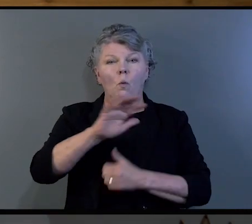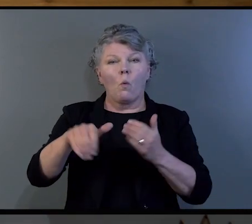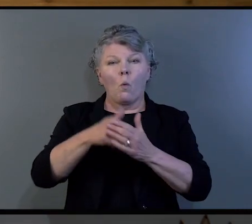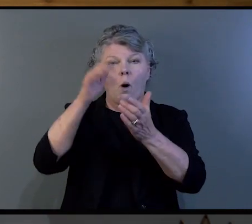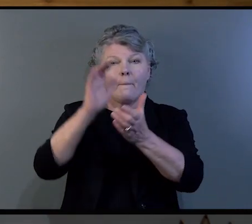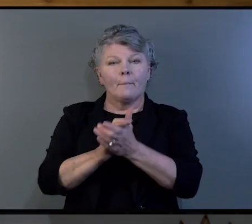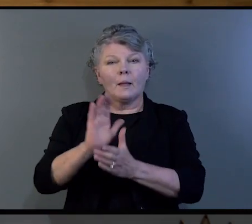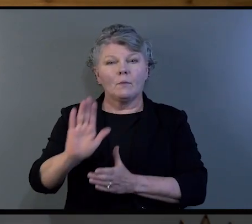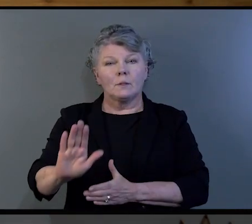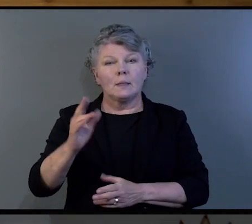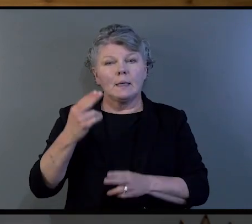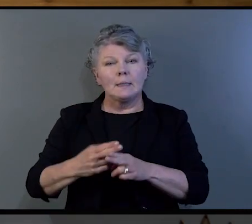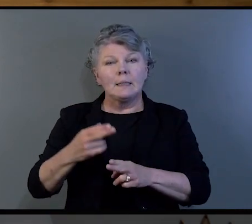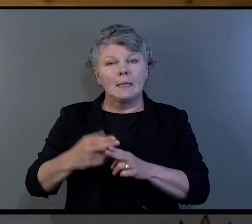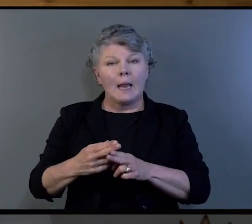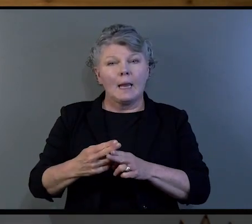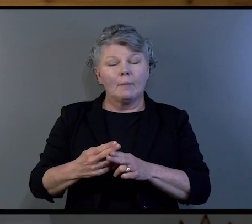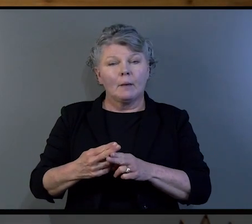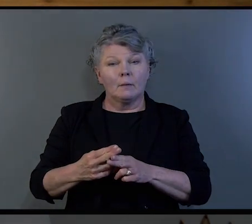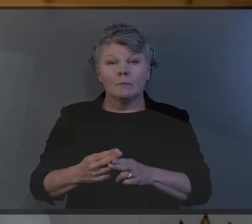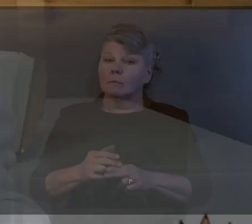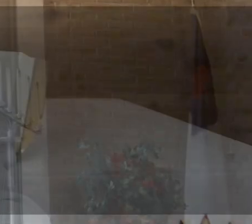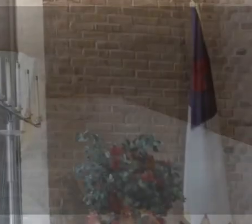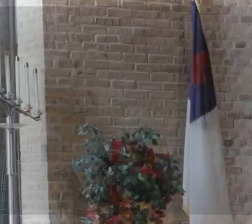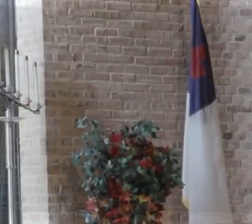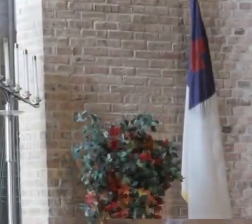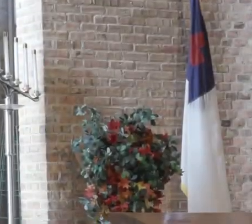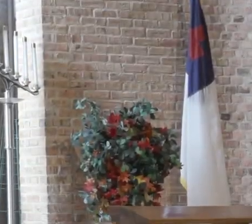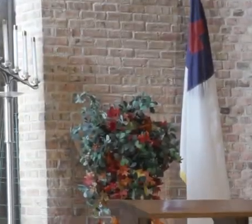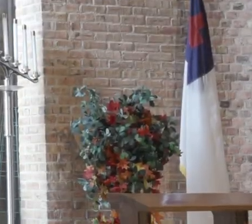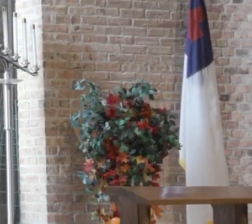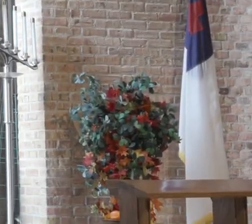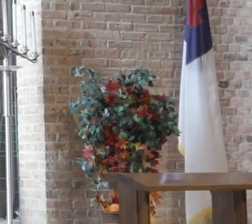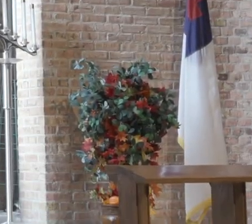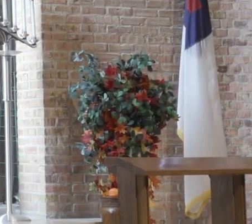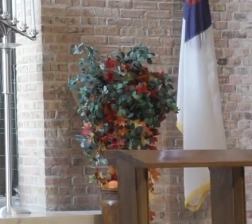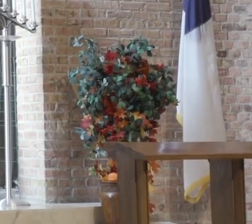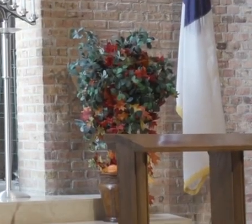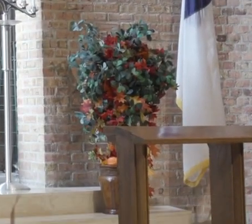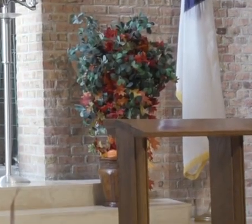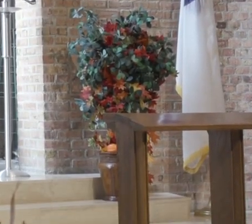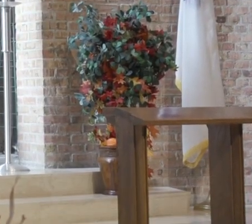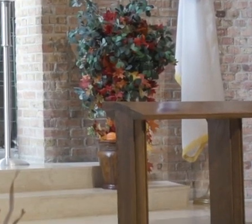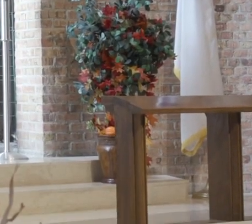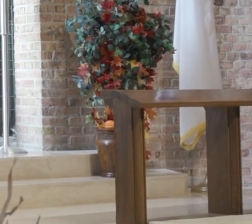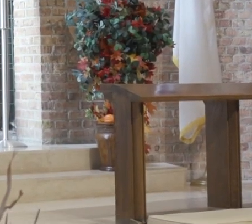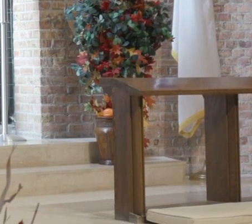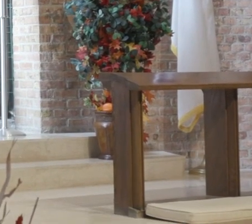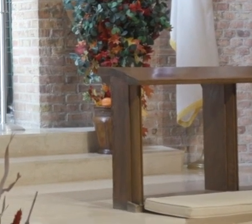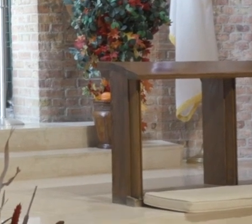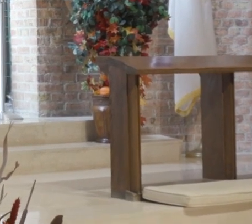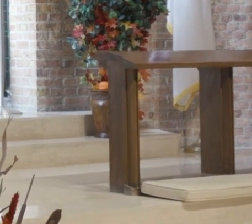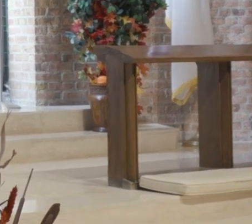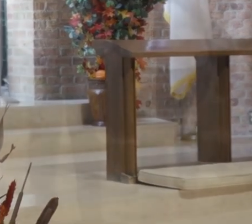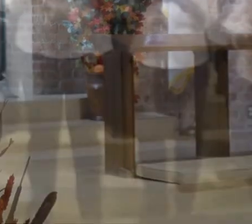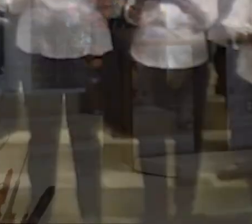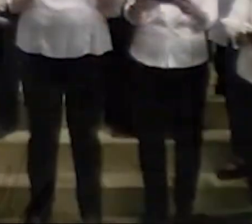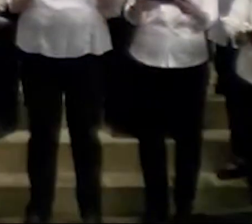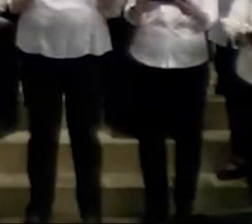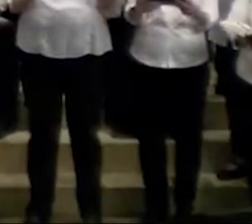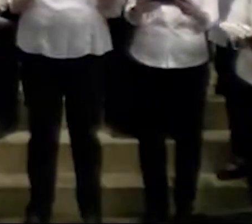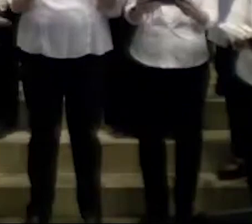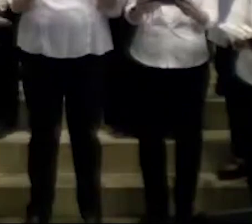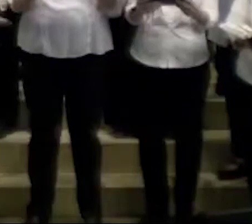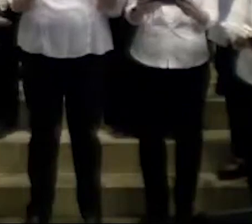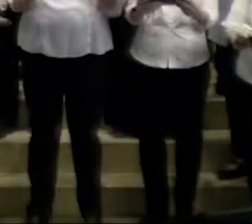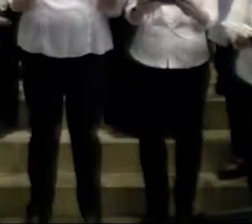his name. And that is no myth. The service will begin after this opening hymn.